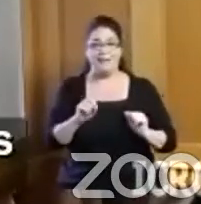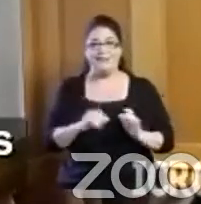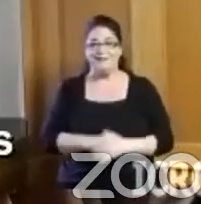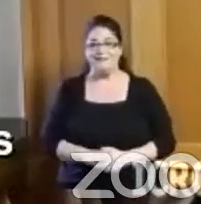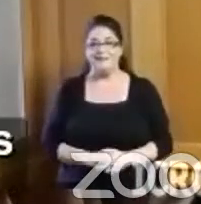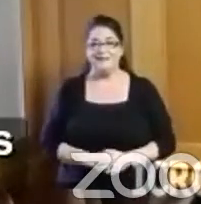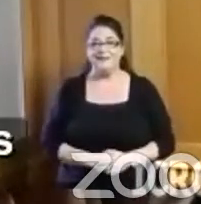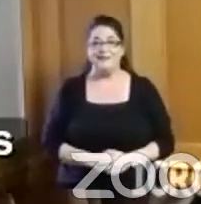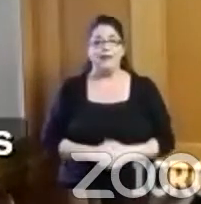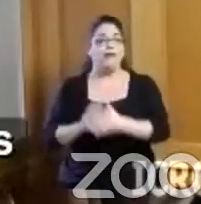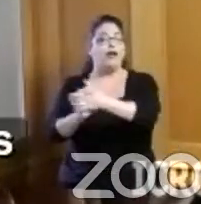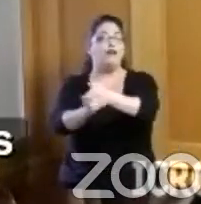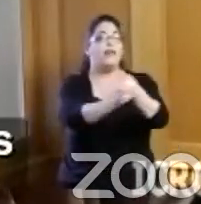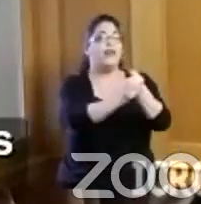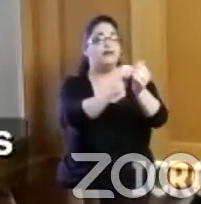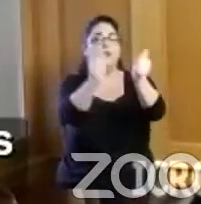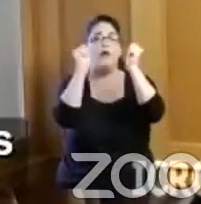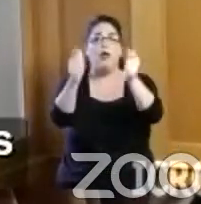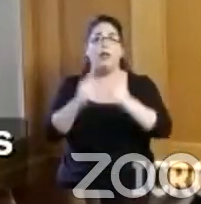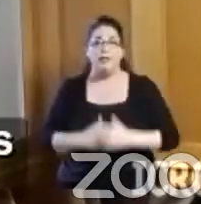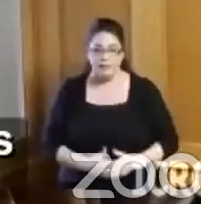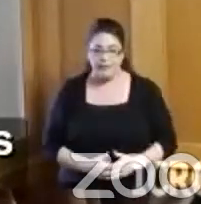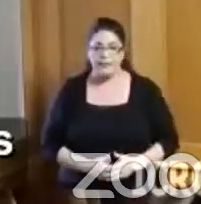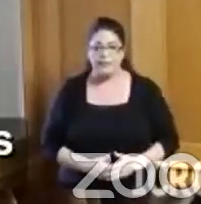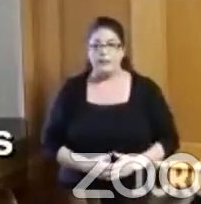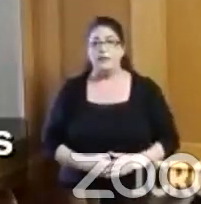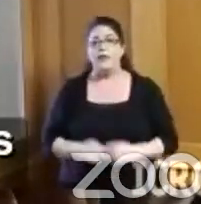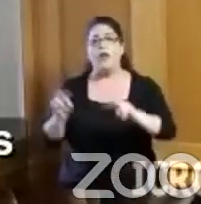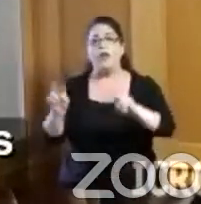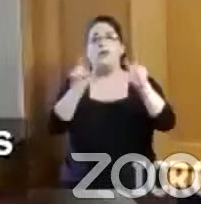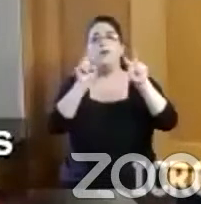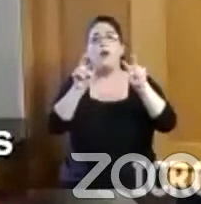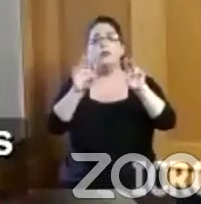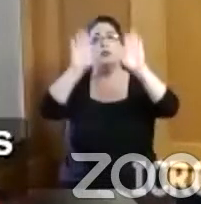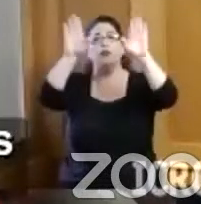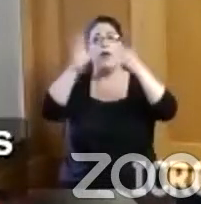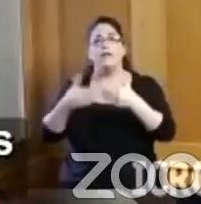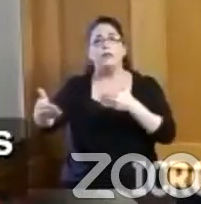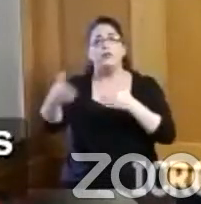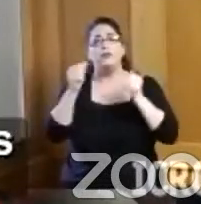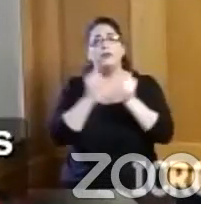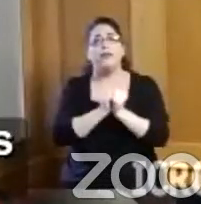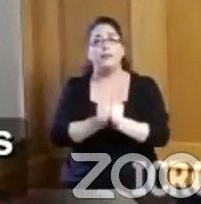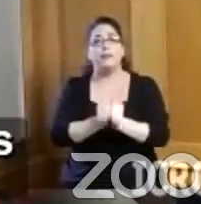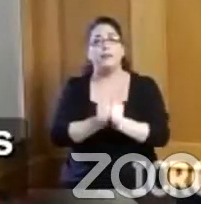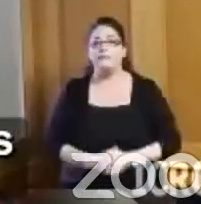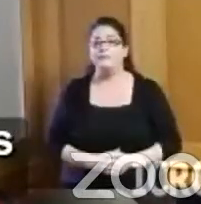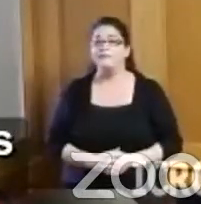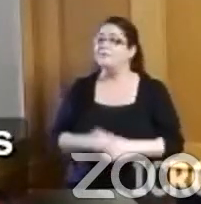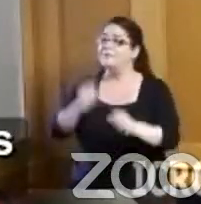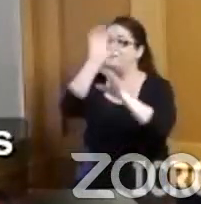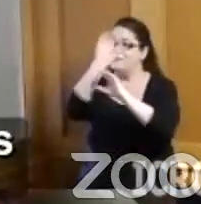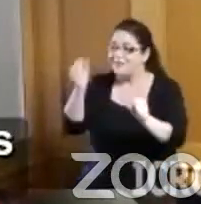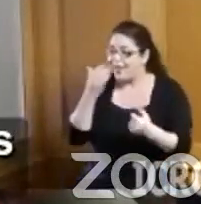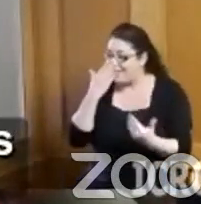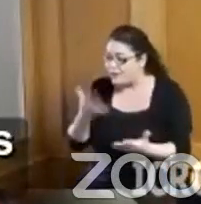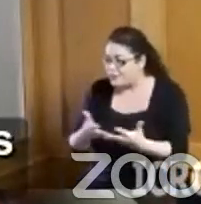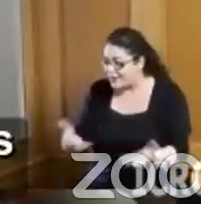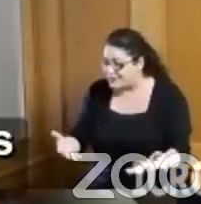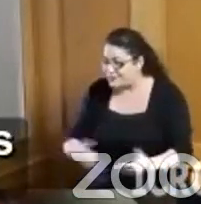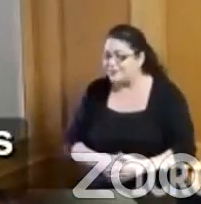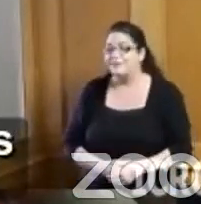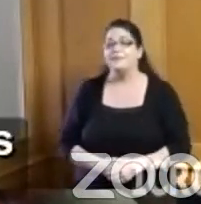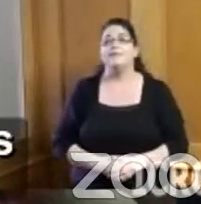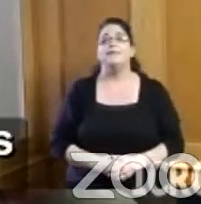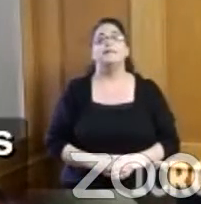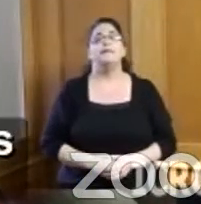Congratulations, all of you. Thank you. We're looking forward to a great future together. Thank you so much. And we are very much aware of the